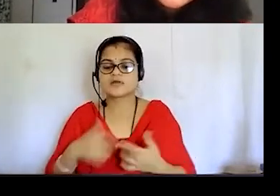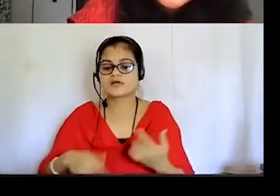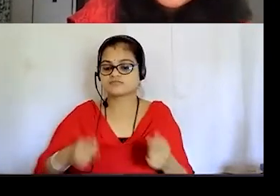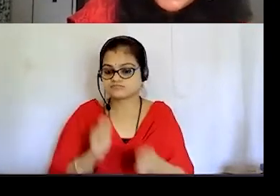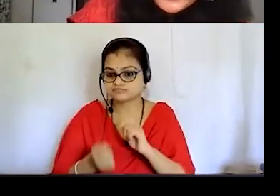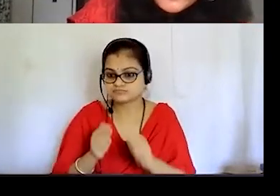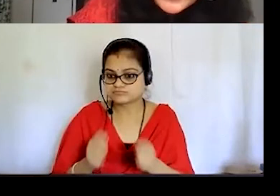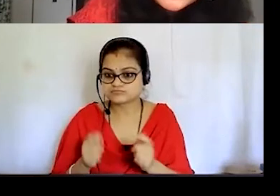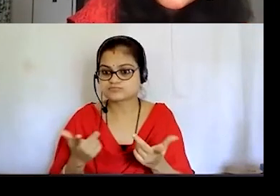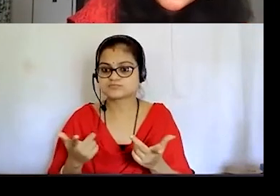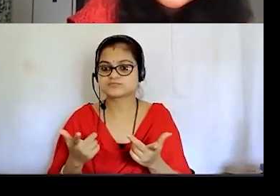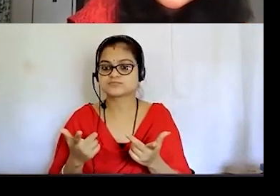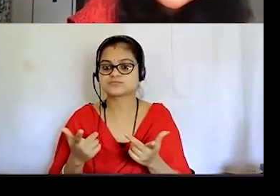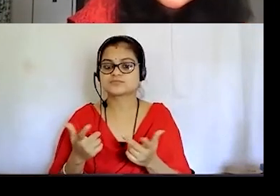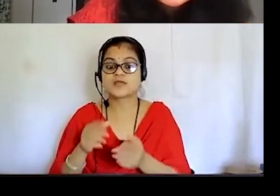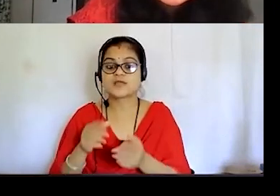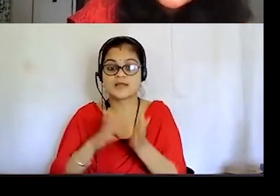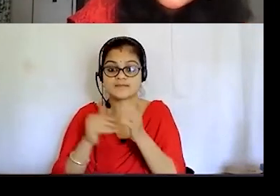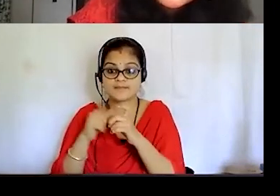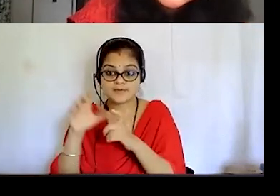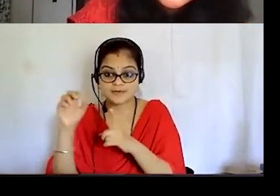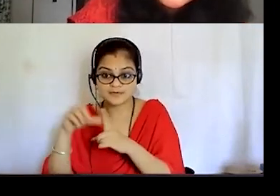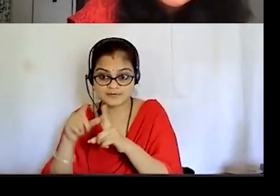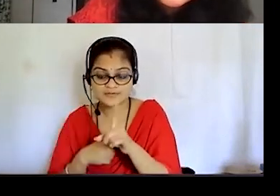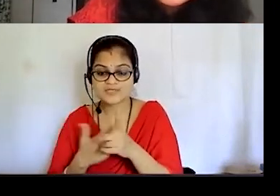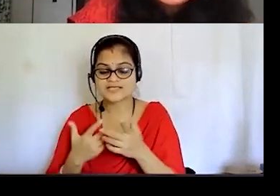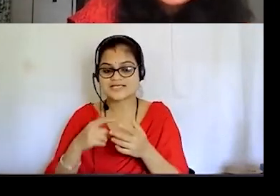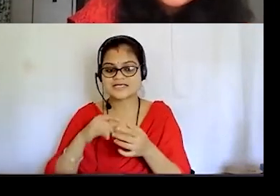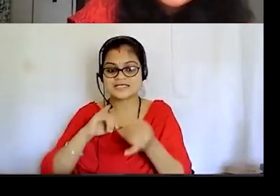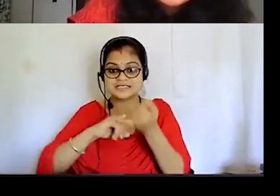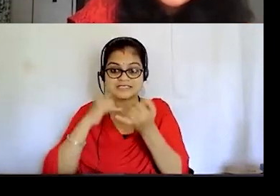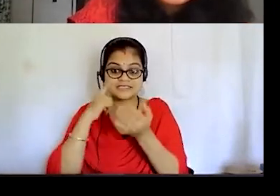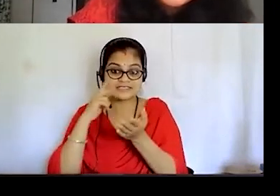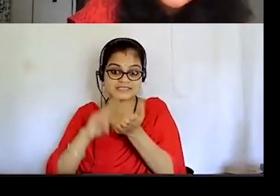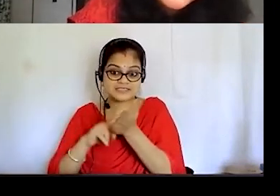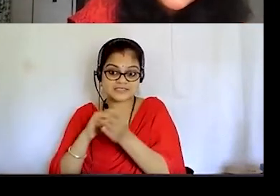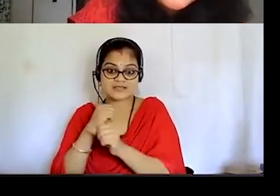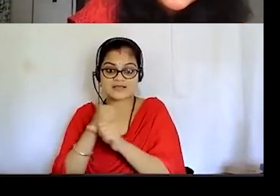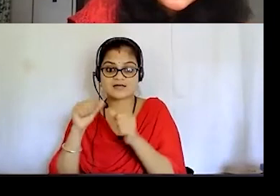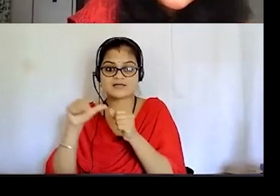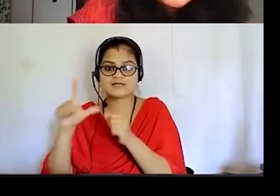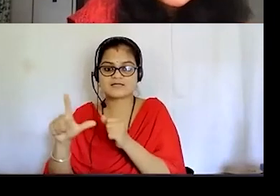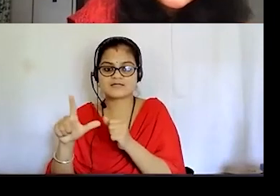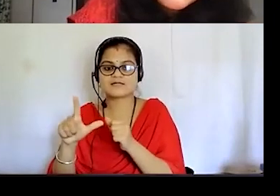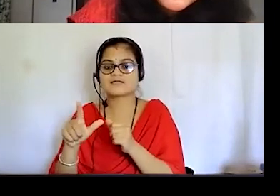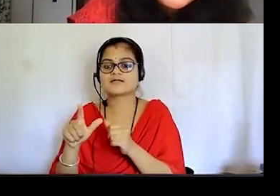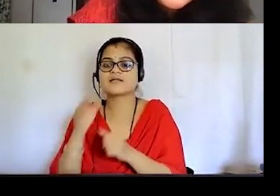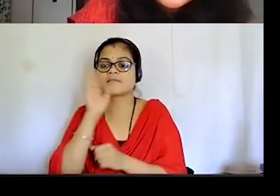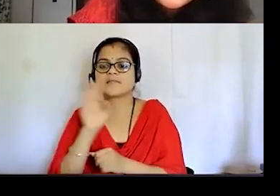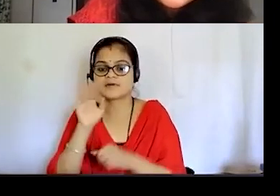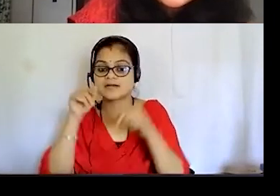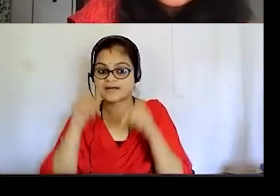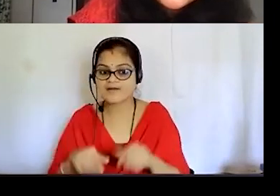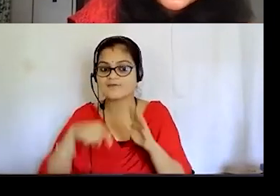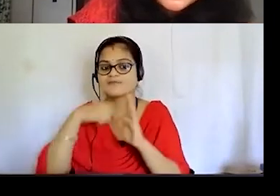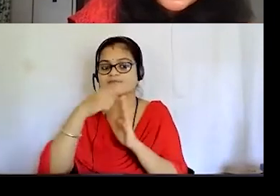strumming, mellow violin melody, sing along style with raw and unpolished sounds. Let's view and